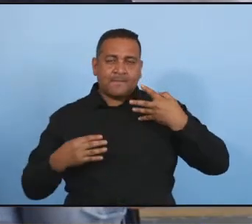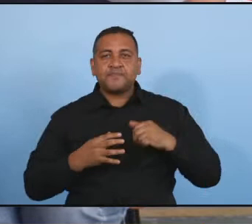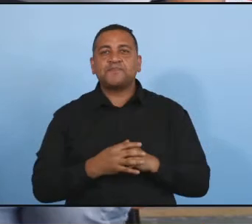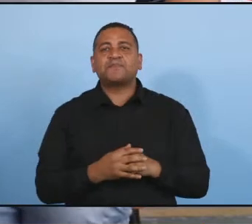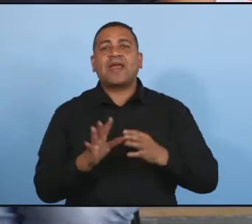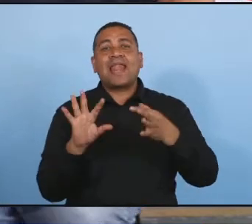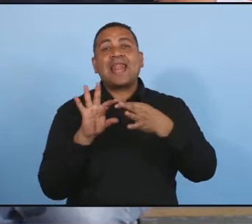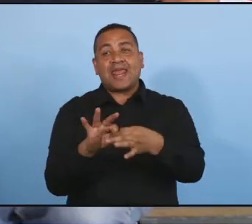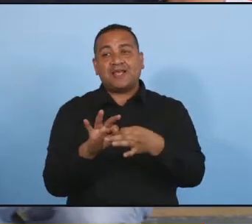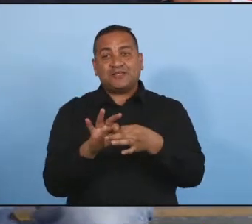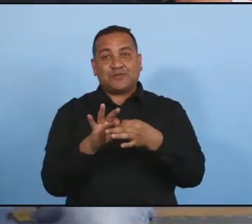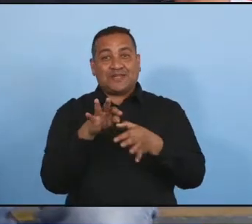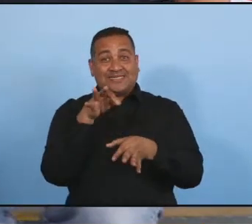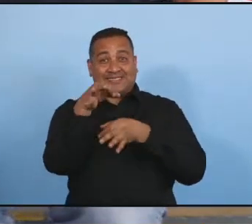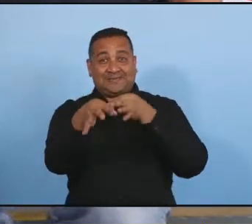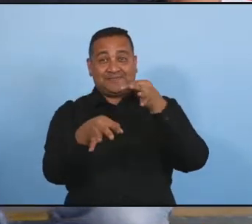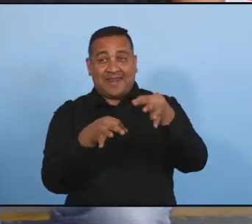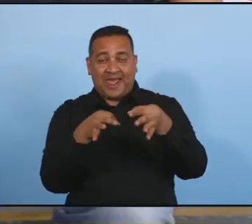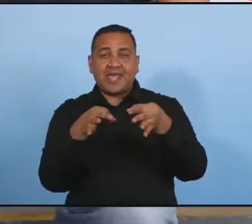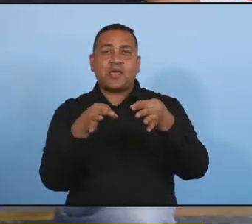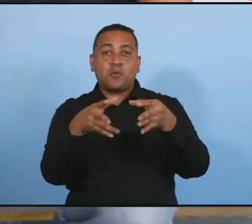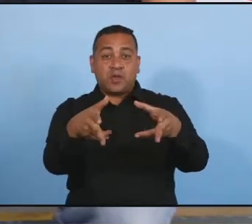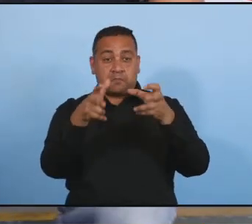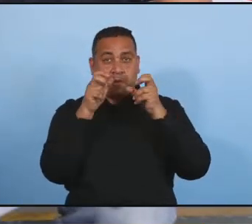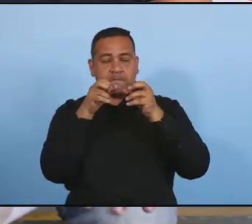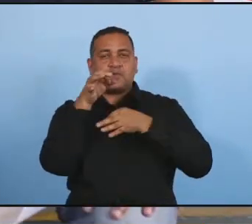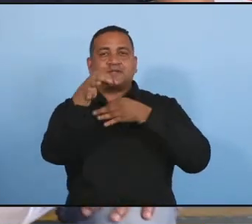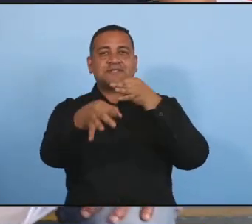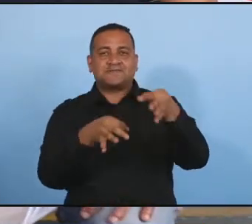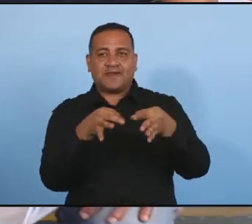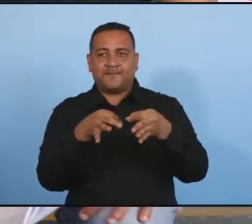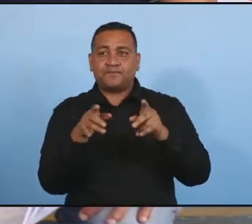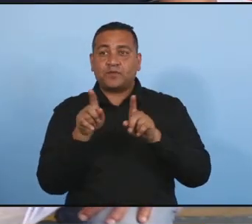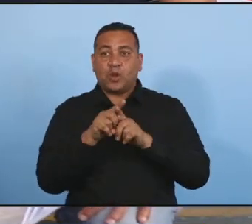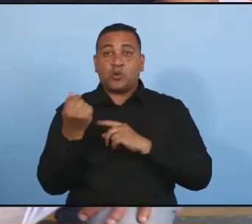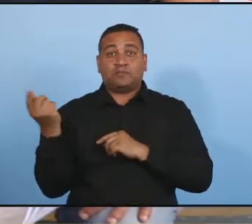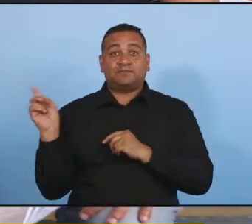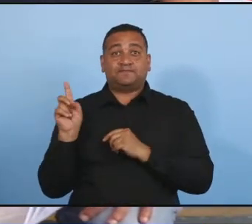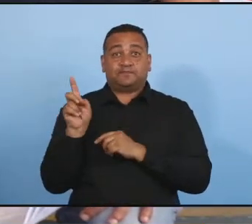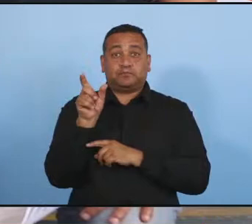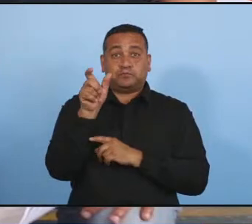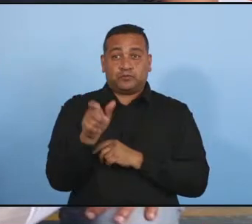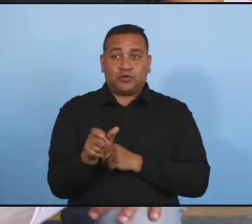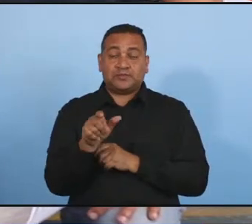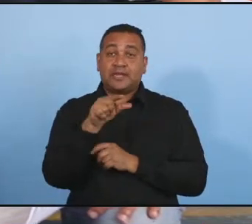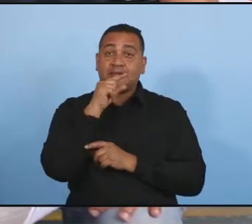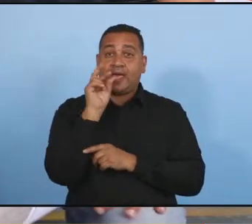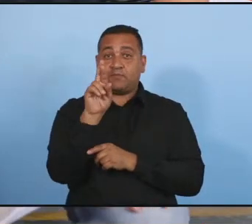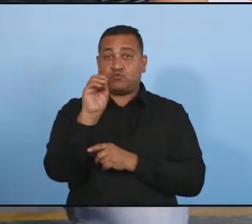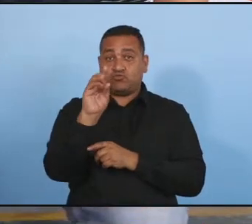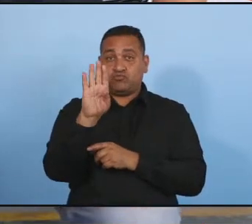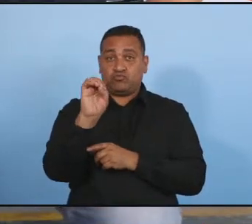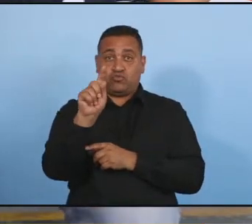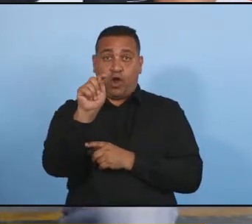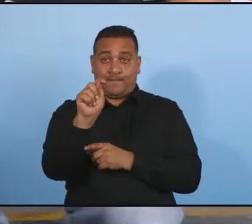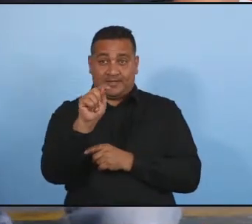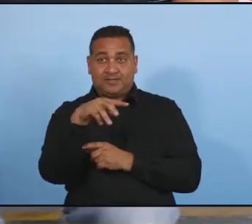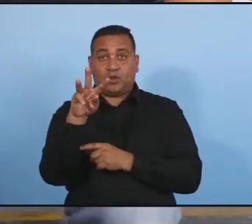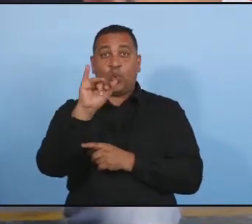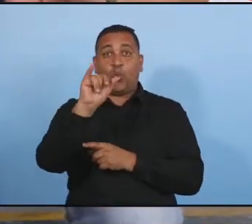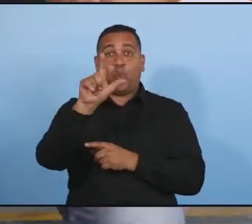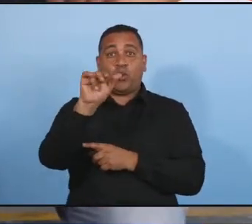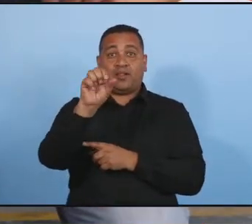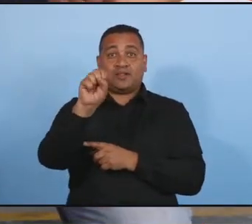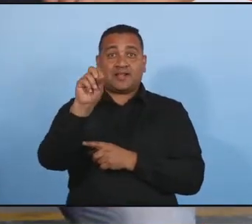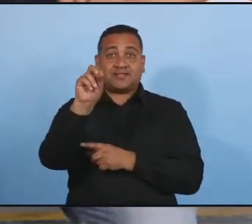all the blanks. Now, Robert Wilson has joined us. He's a lecturer when it comes to electronics. I know, shocking, isn't it? I've